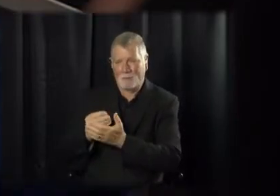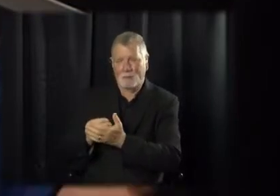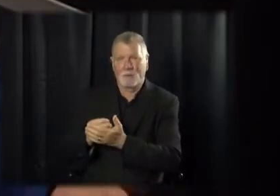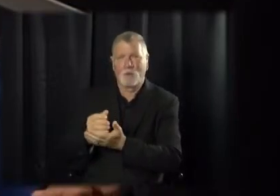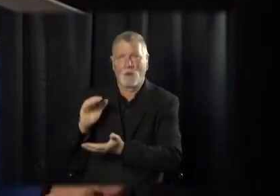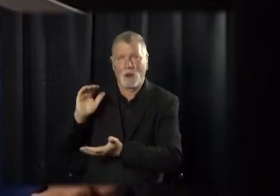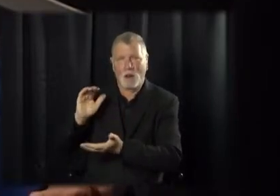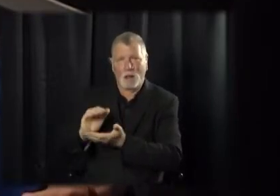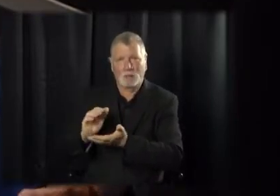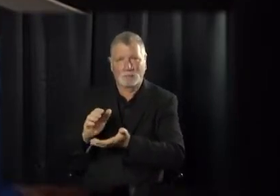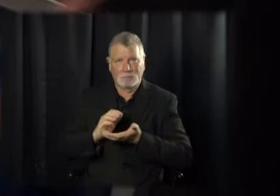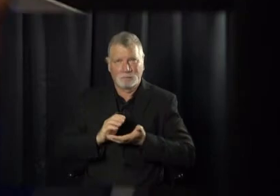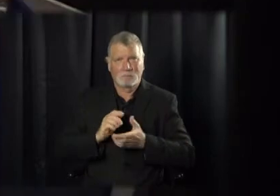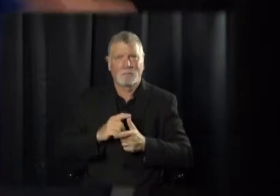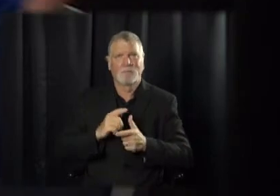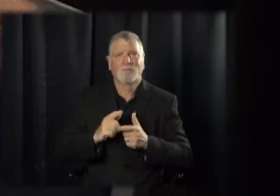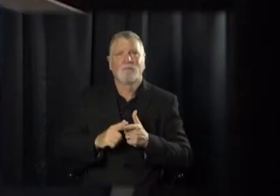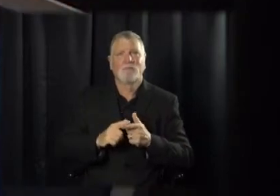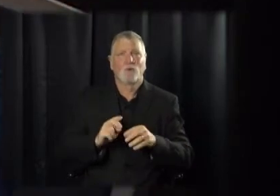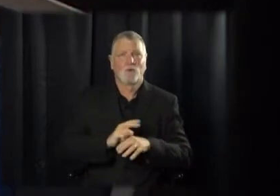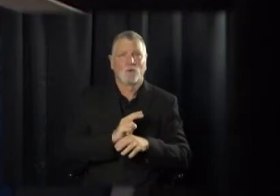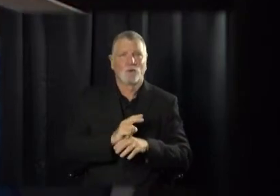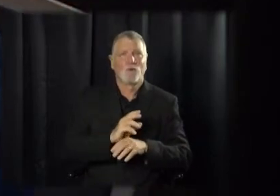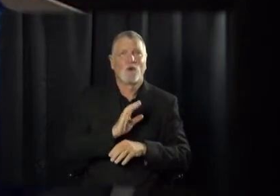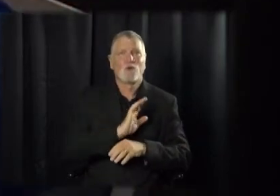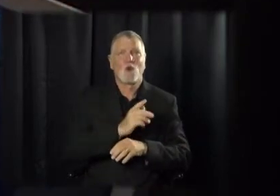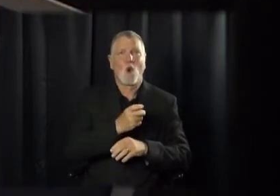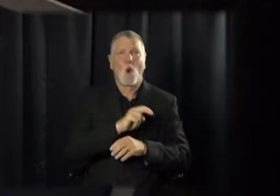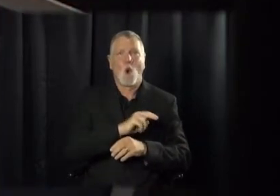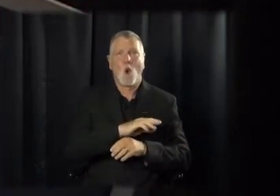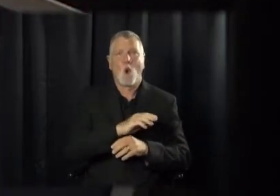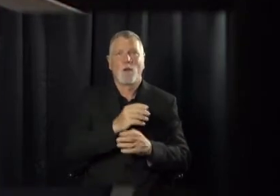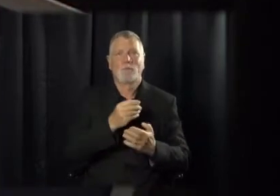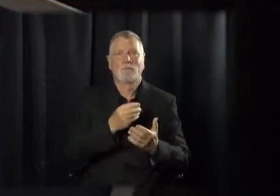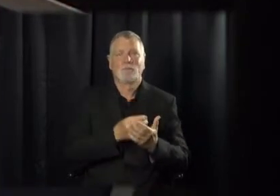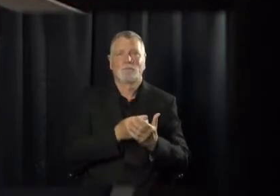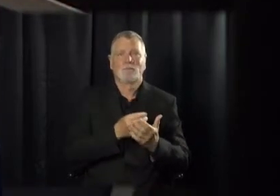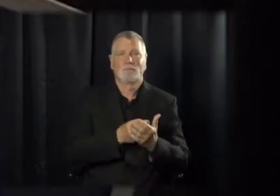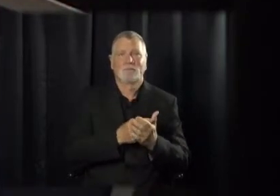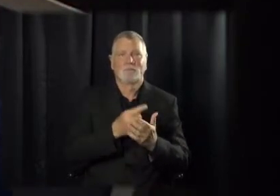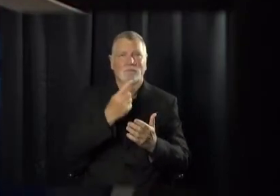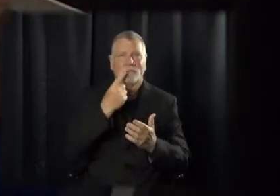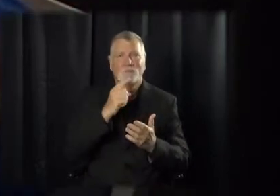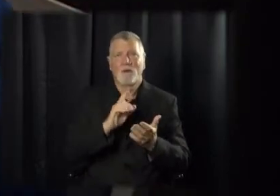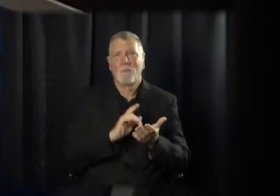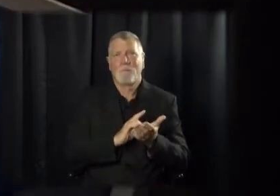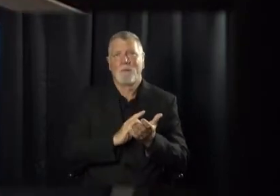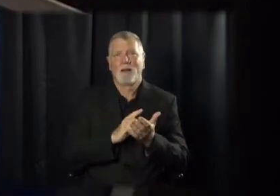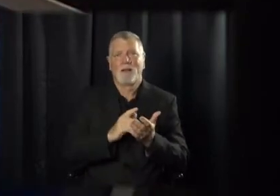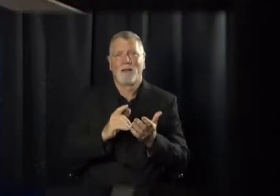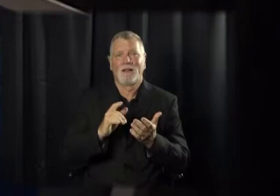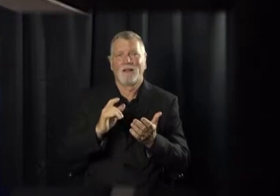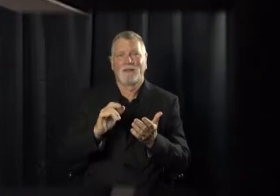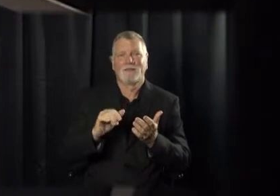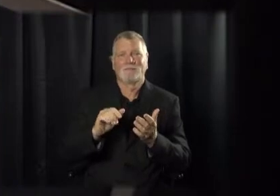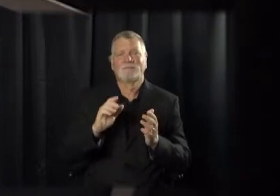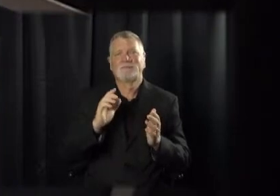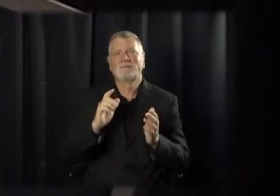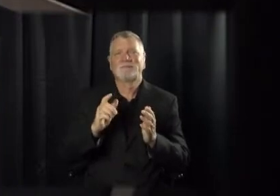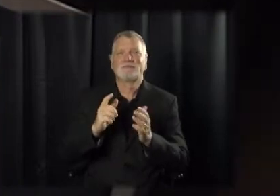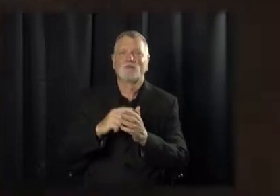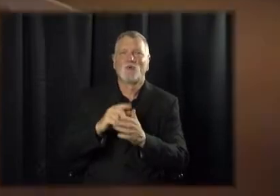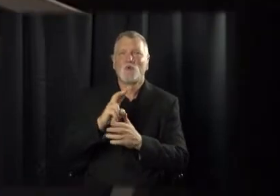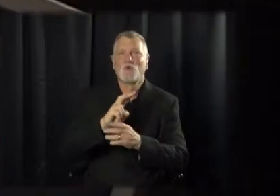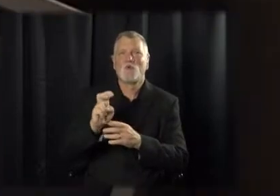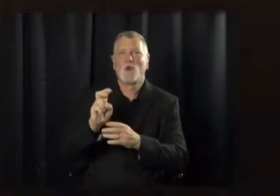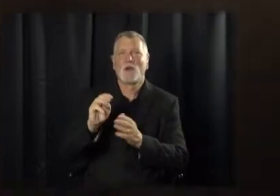can use those monies, and then you can use your own revenues for the medical science campus, for example. So, you know, this is something that